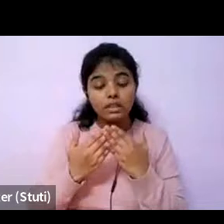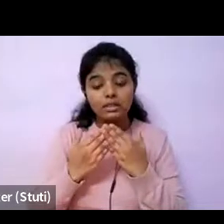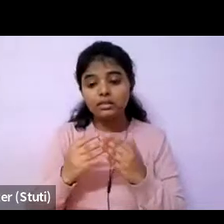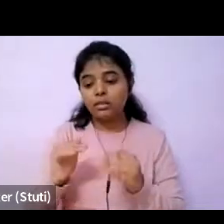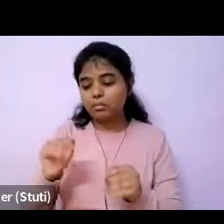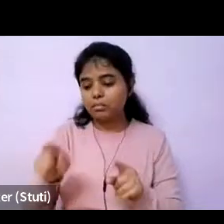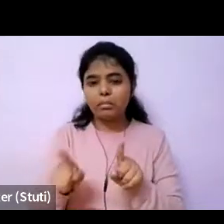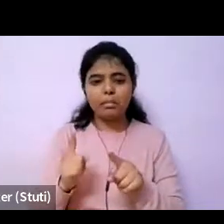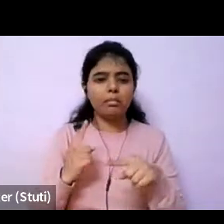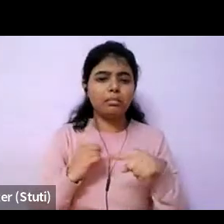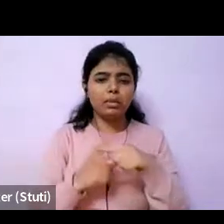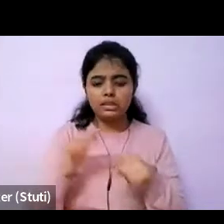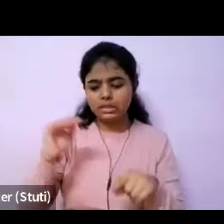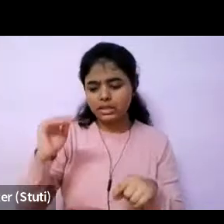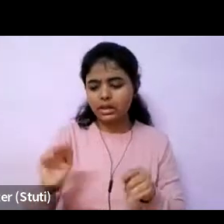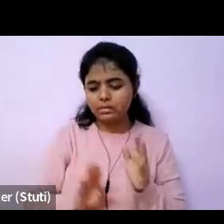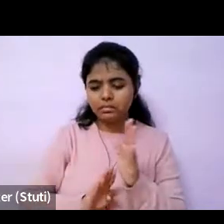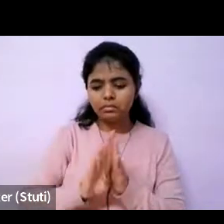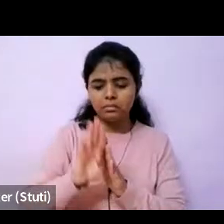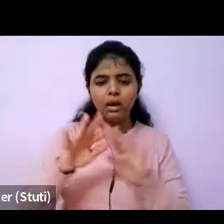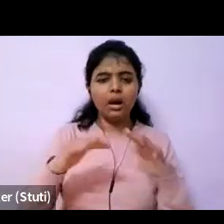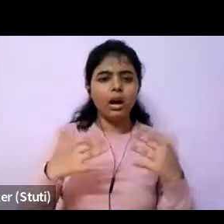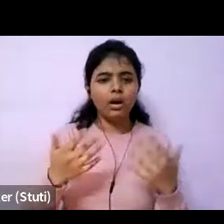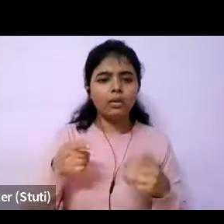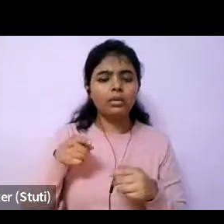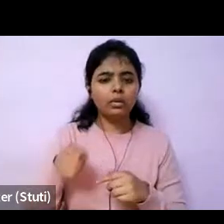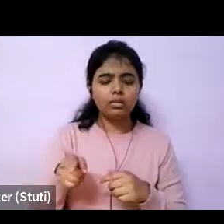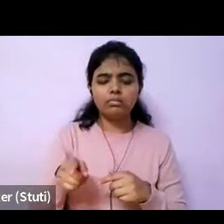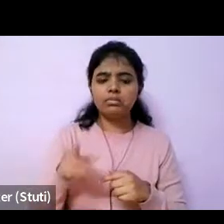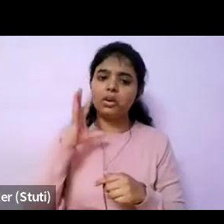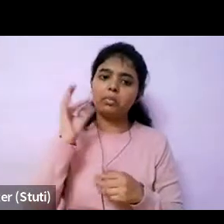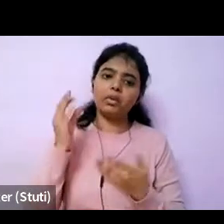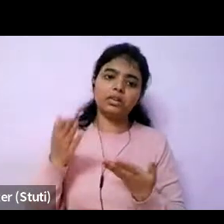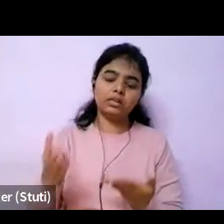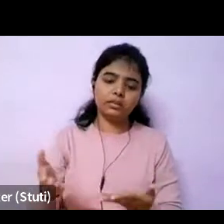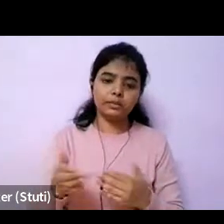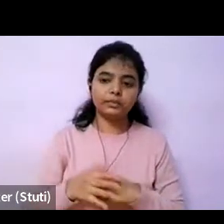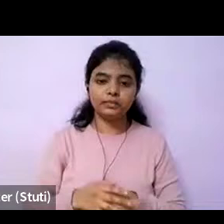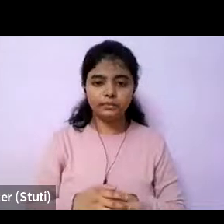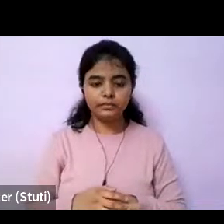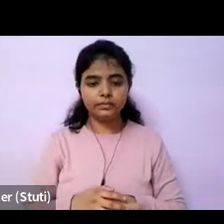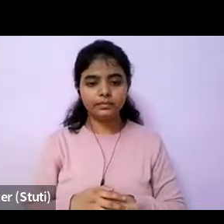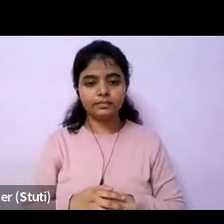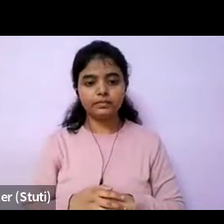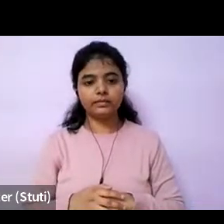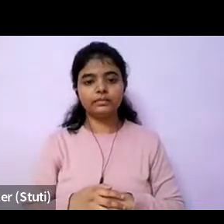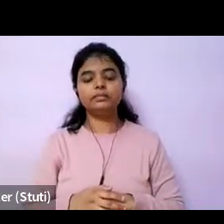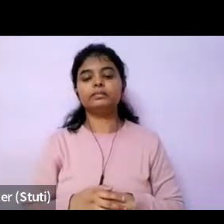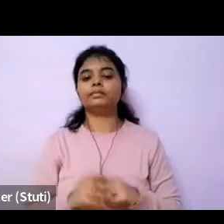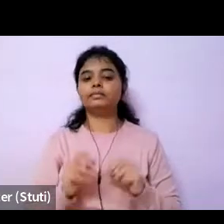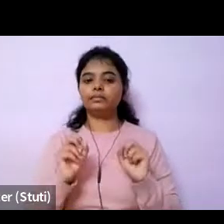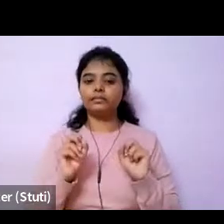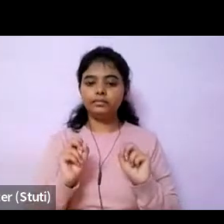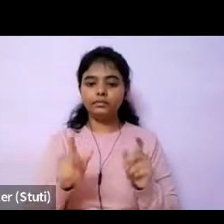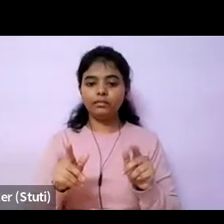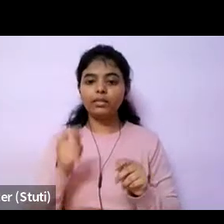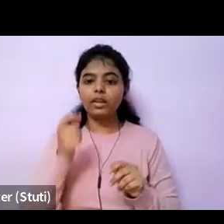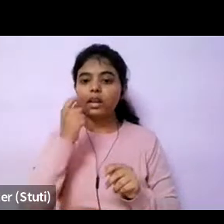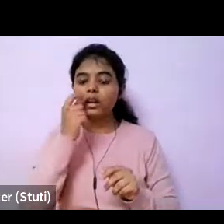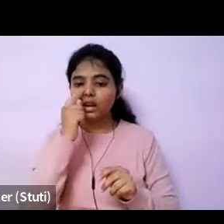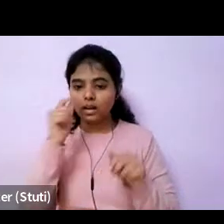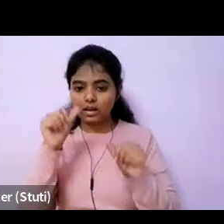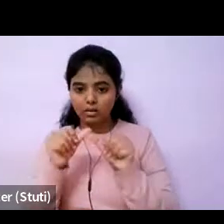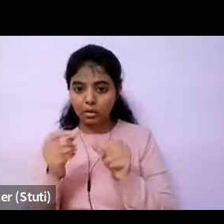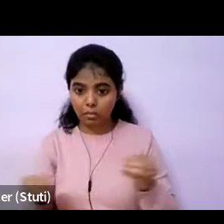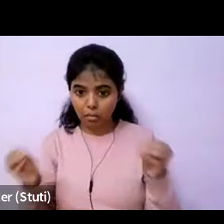up phase kind of becomes more prominent. All right. So I think on that note, Anurima, do we have any questions